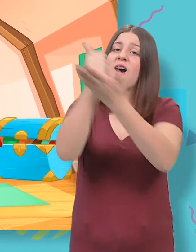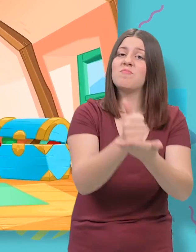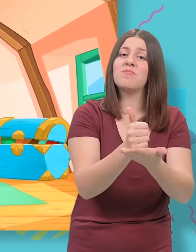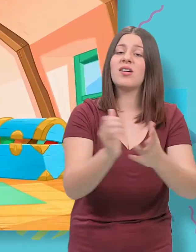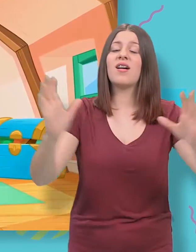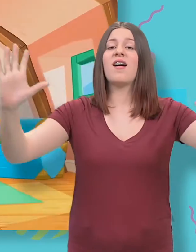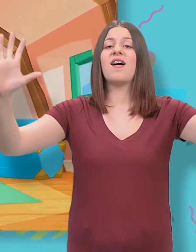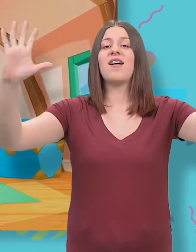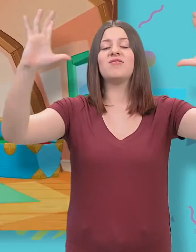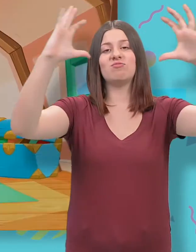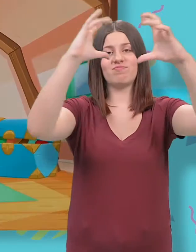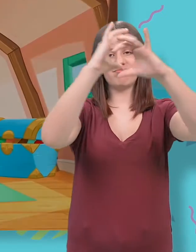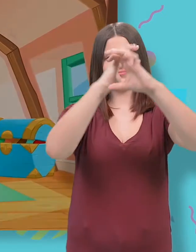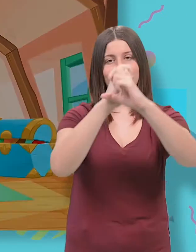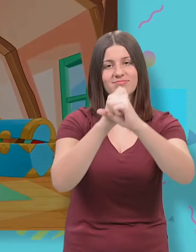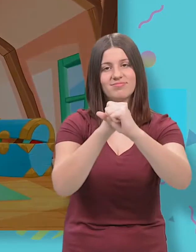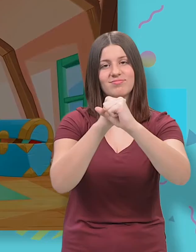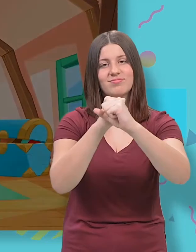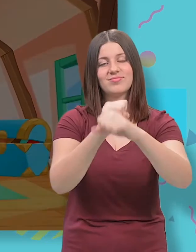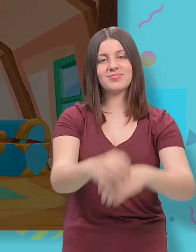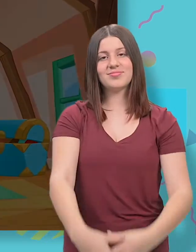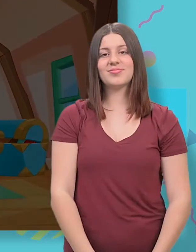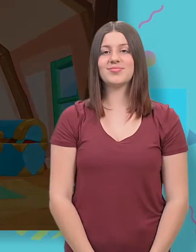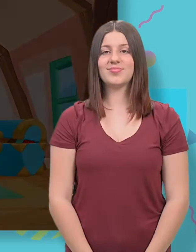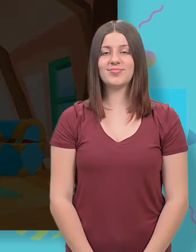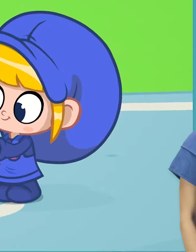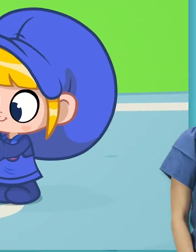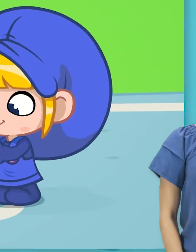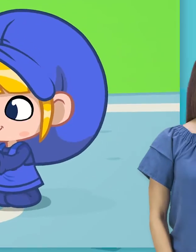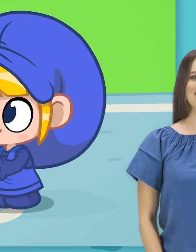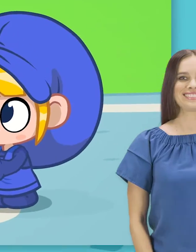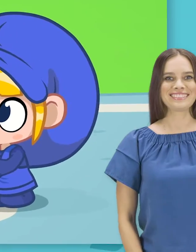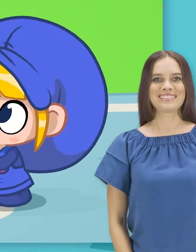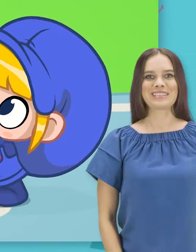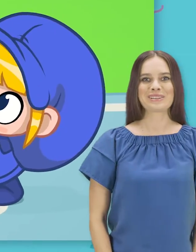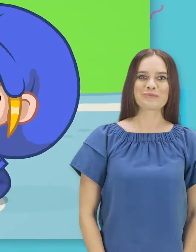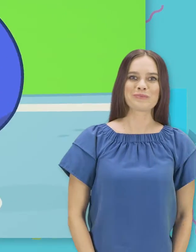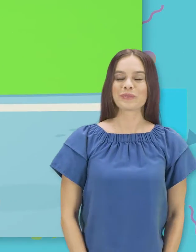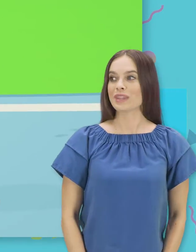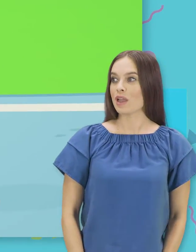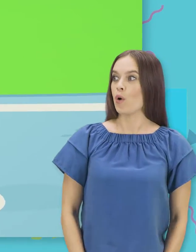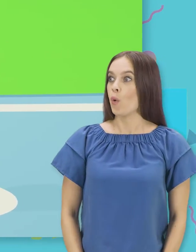very sick. But the little red ambulance also...